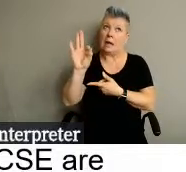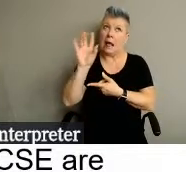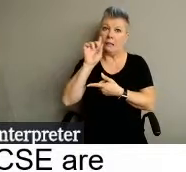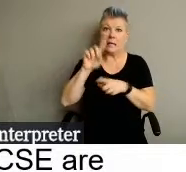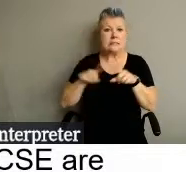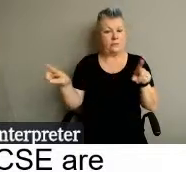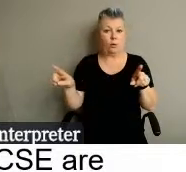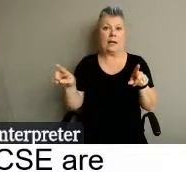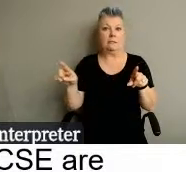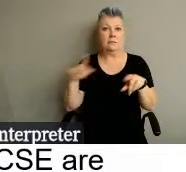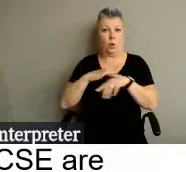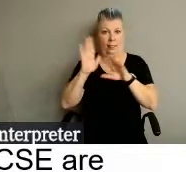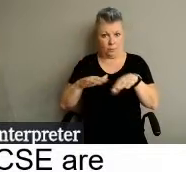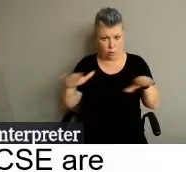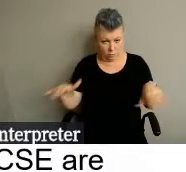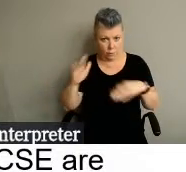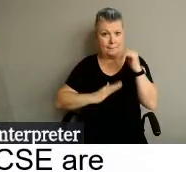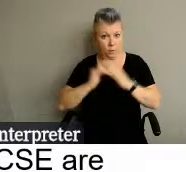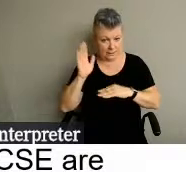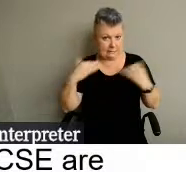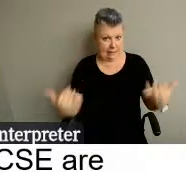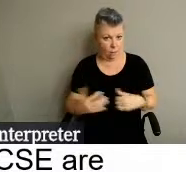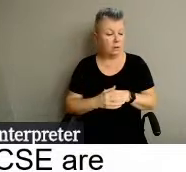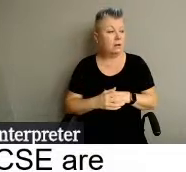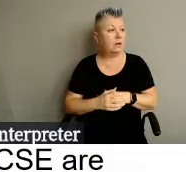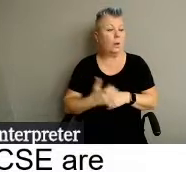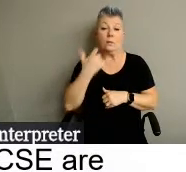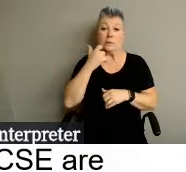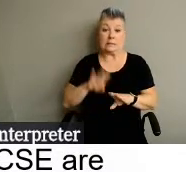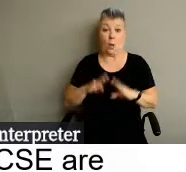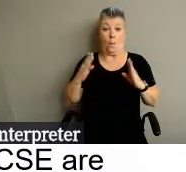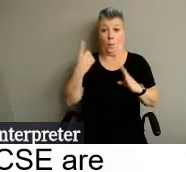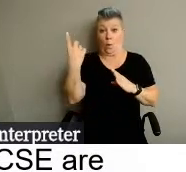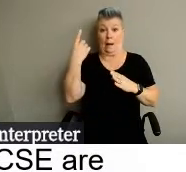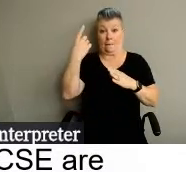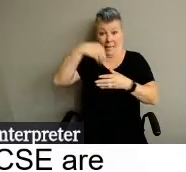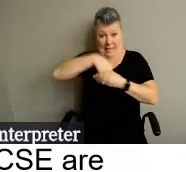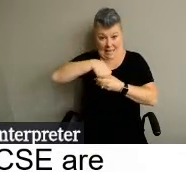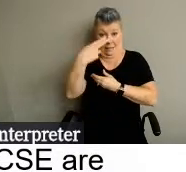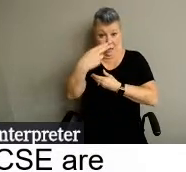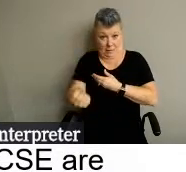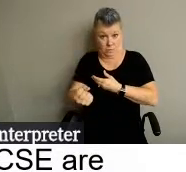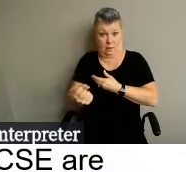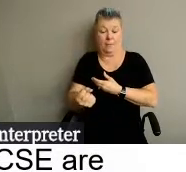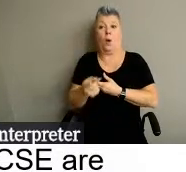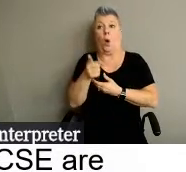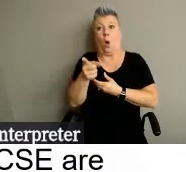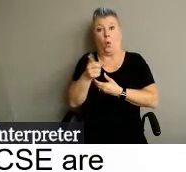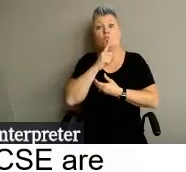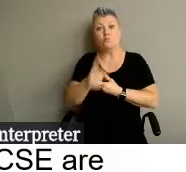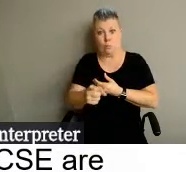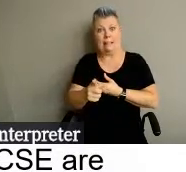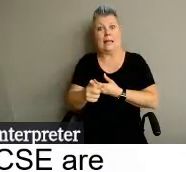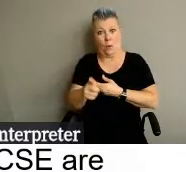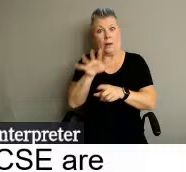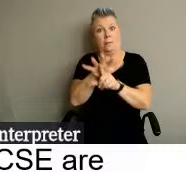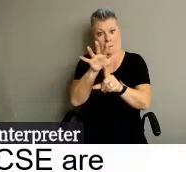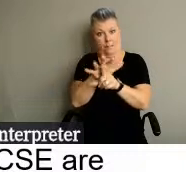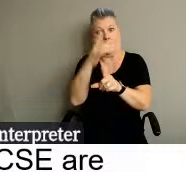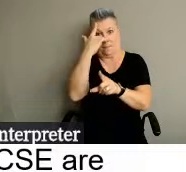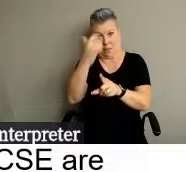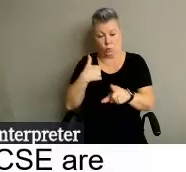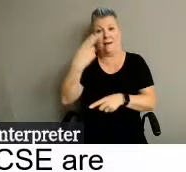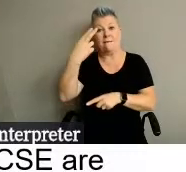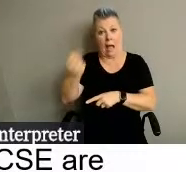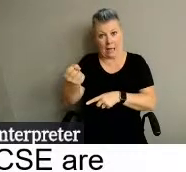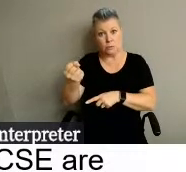buildings. We now opened one up in the high school, so then I'm like, okay, you guys are definitely going to be popular because you're going to have a